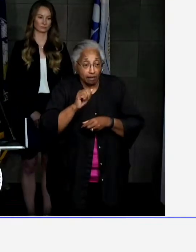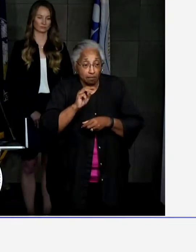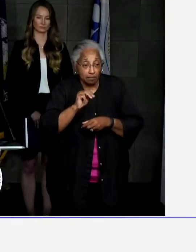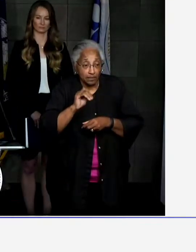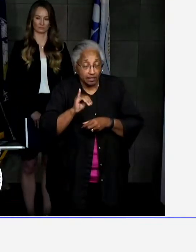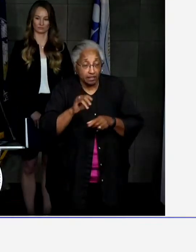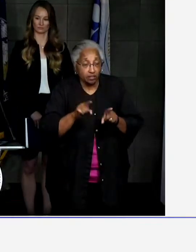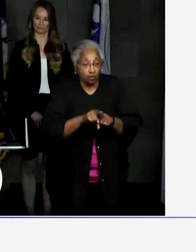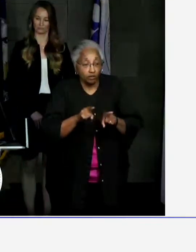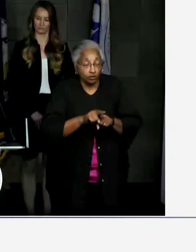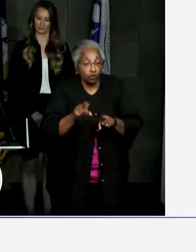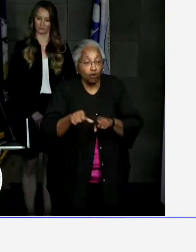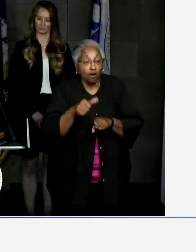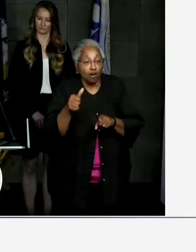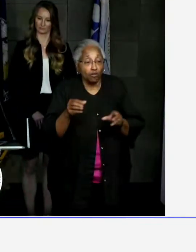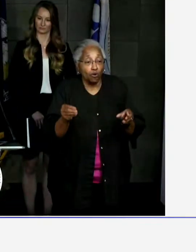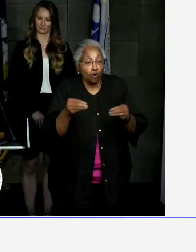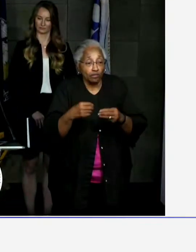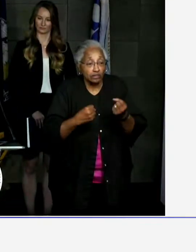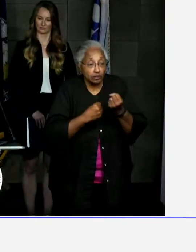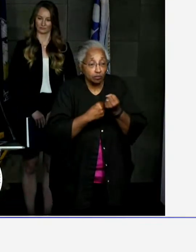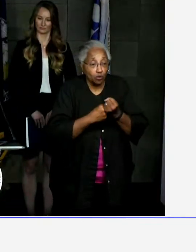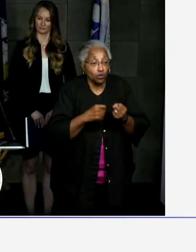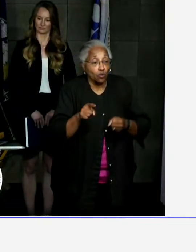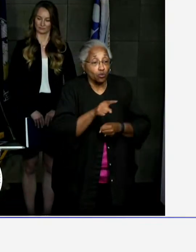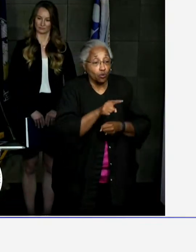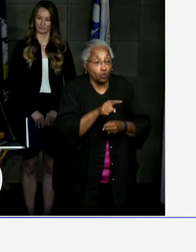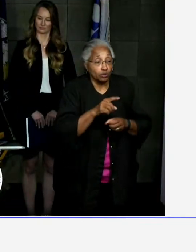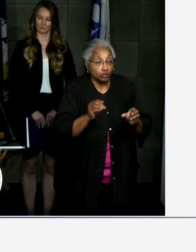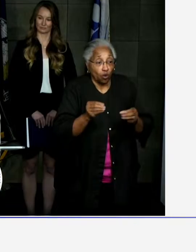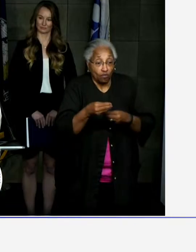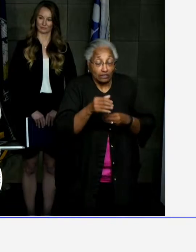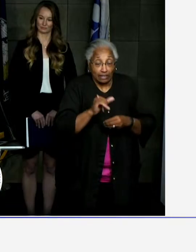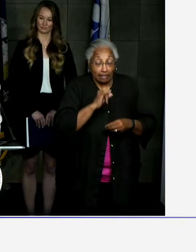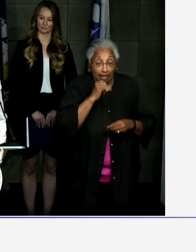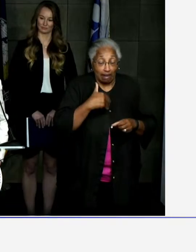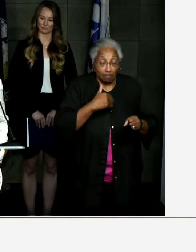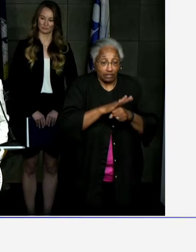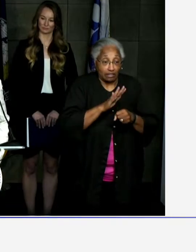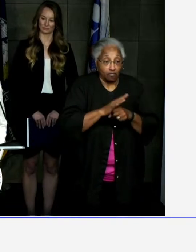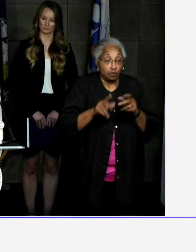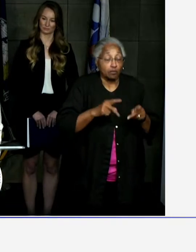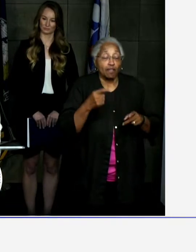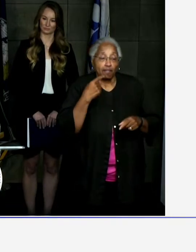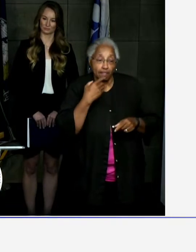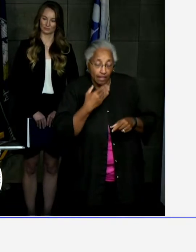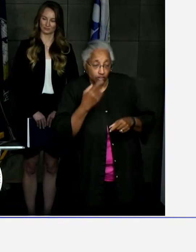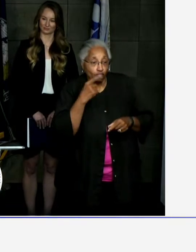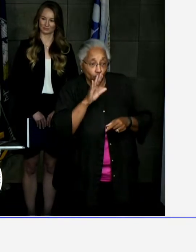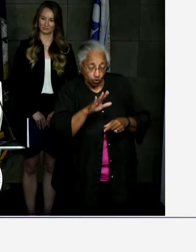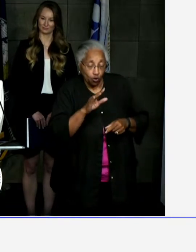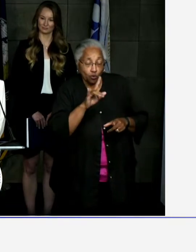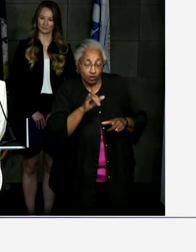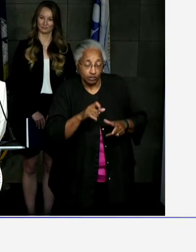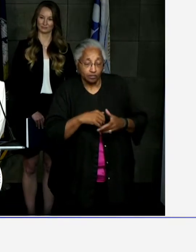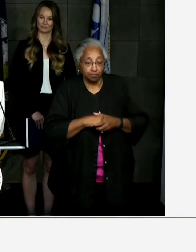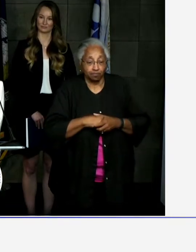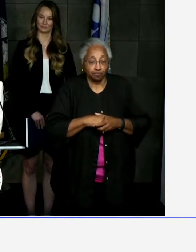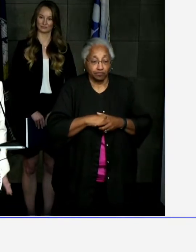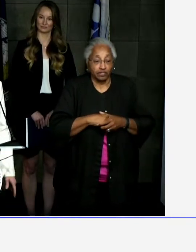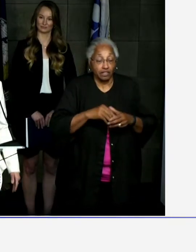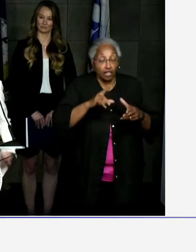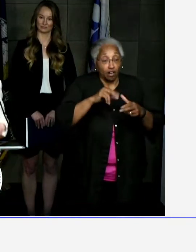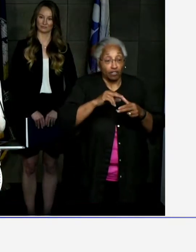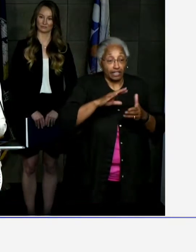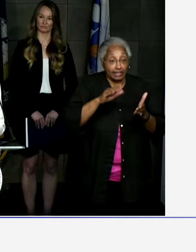Or other officers, those that are understaffed? Thank you for your thoughtful question. So the Hurricane Center is